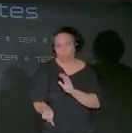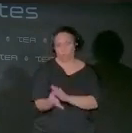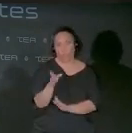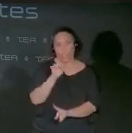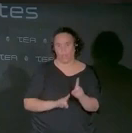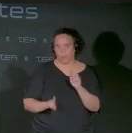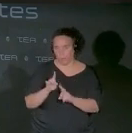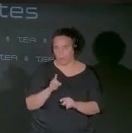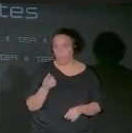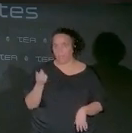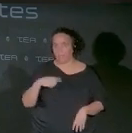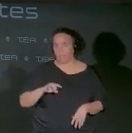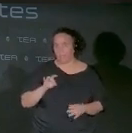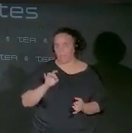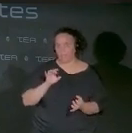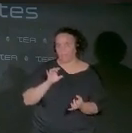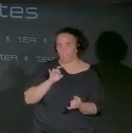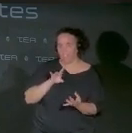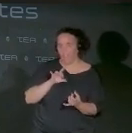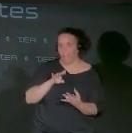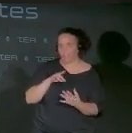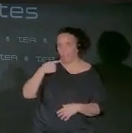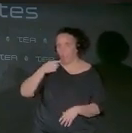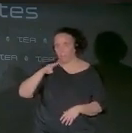like it's clever, but it isn't really, it's just doing a long...